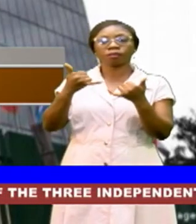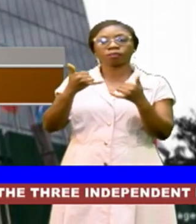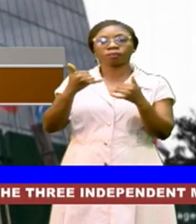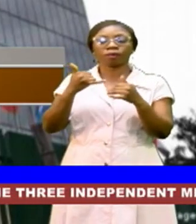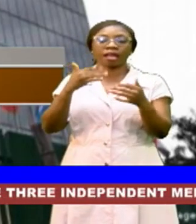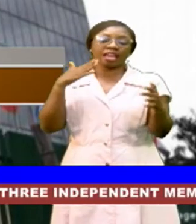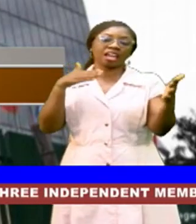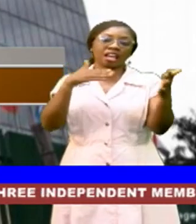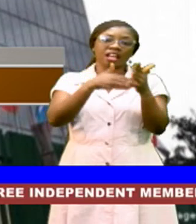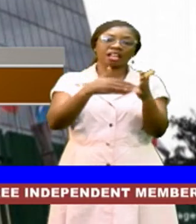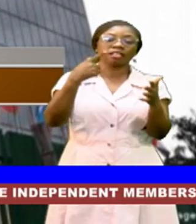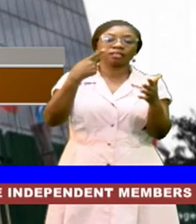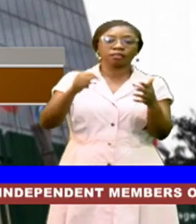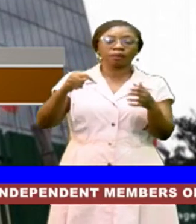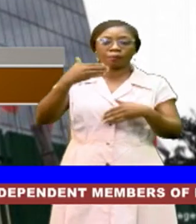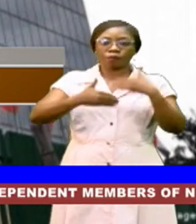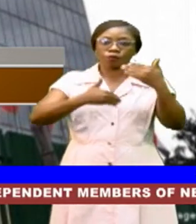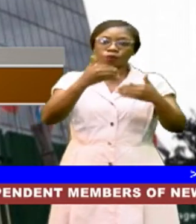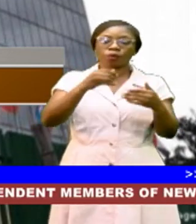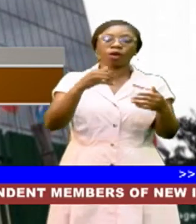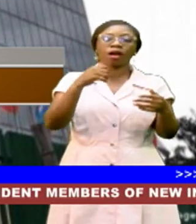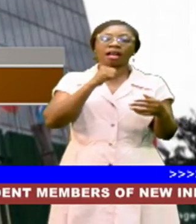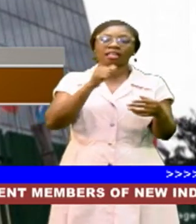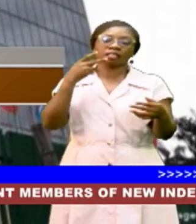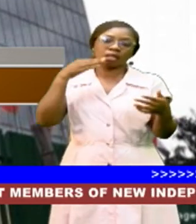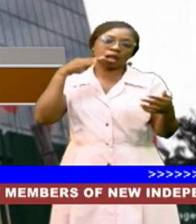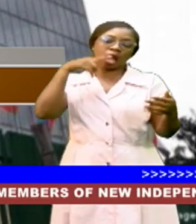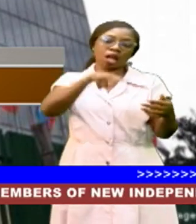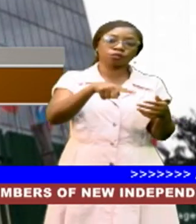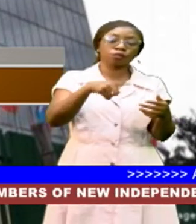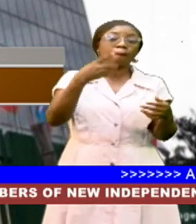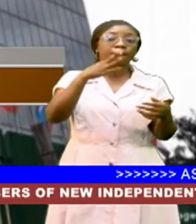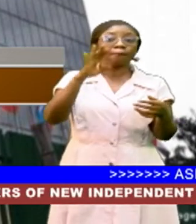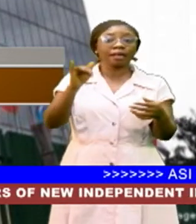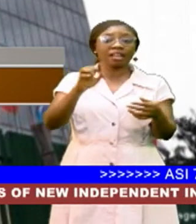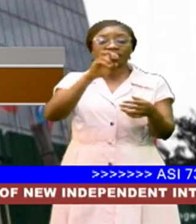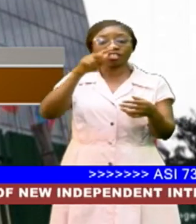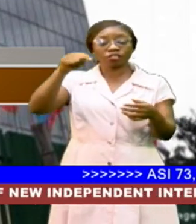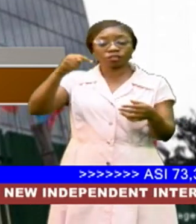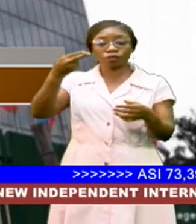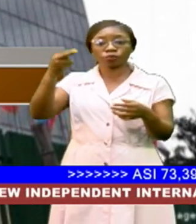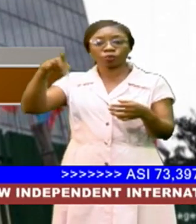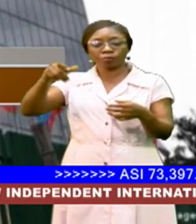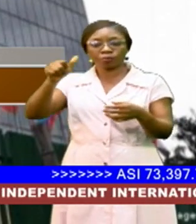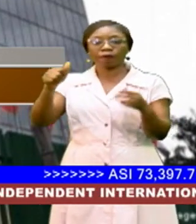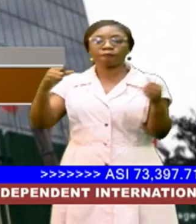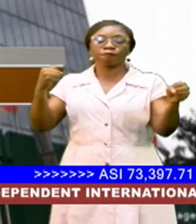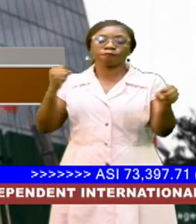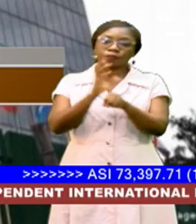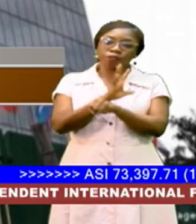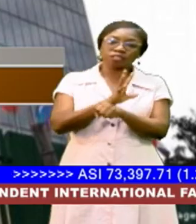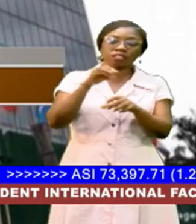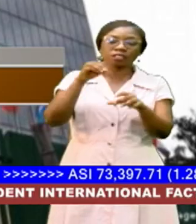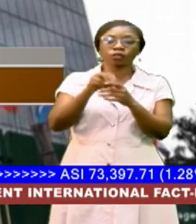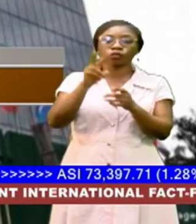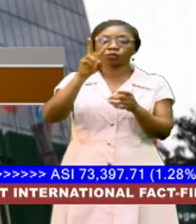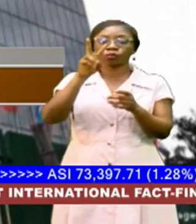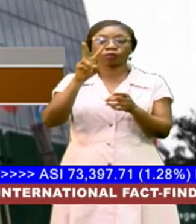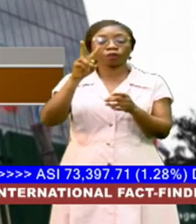diplomatic protocol and assault by Ethiopian security forces on 2 of the African Development Bank's international